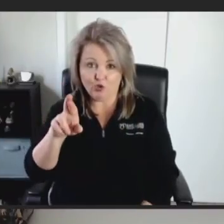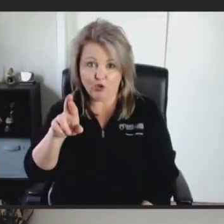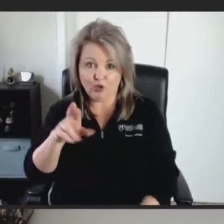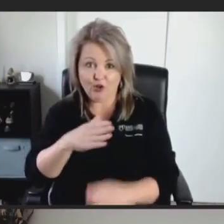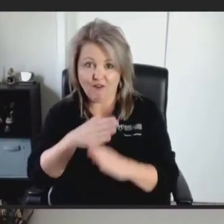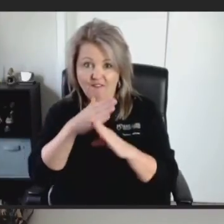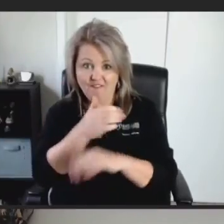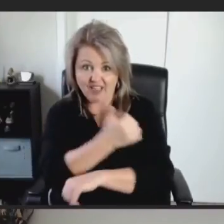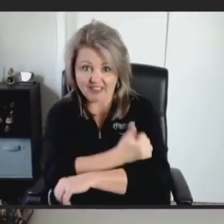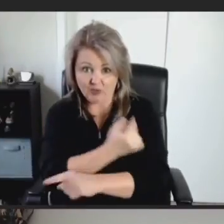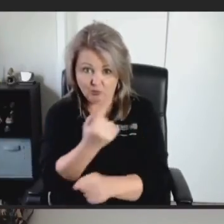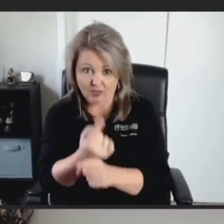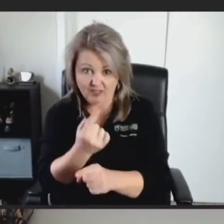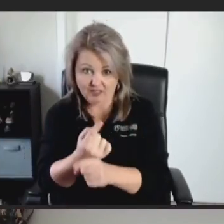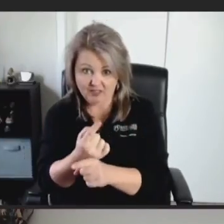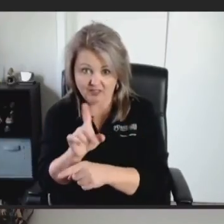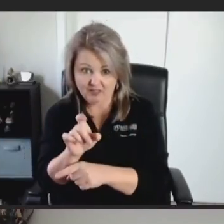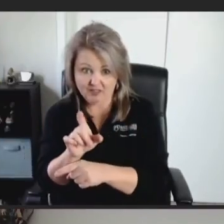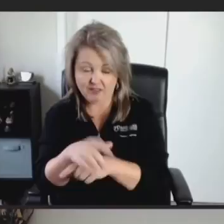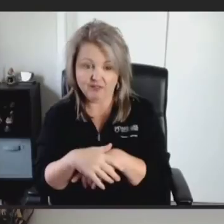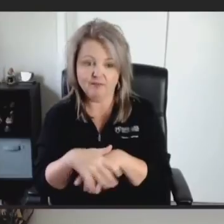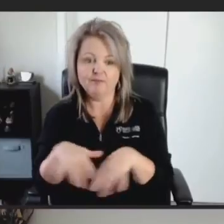needed.